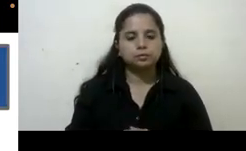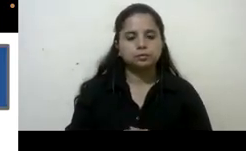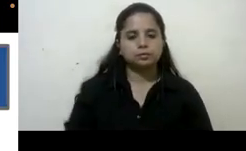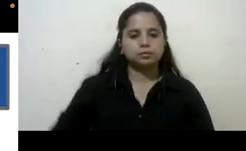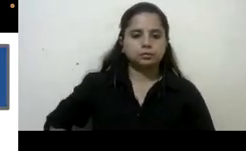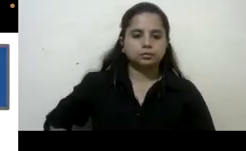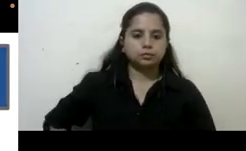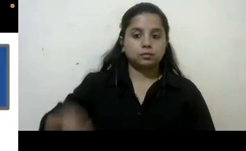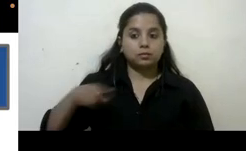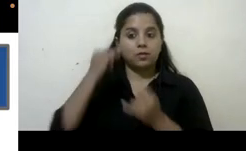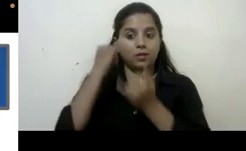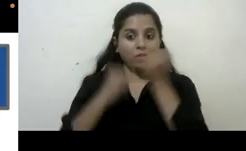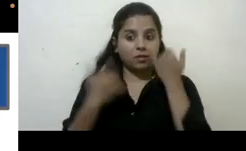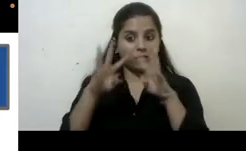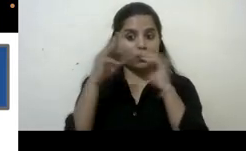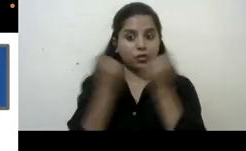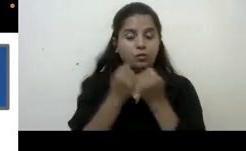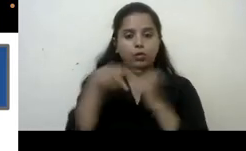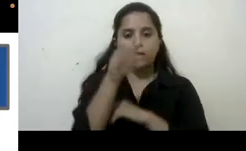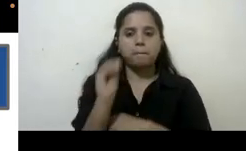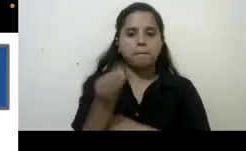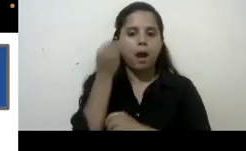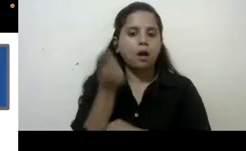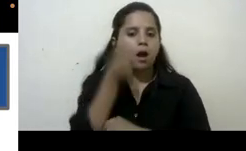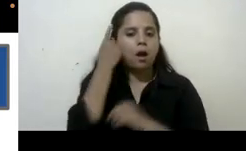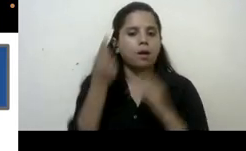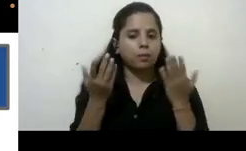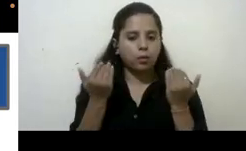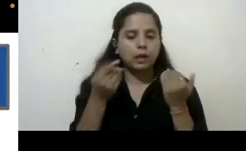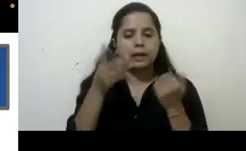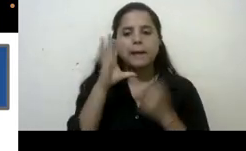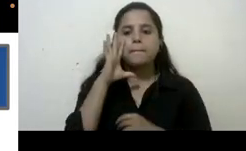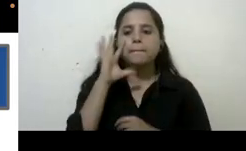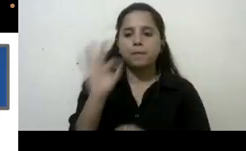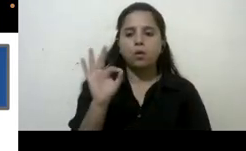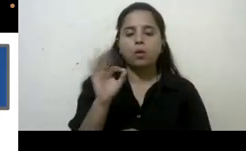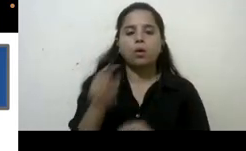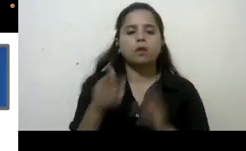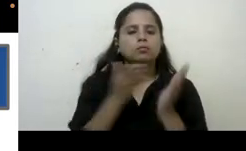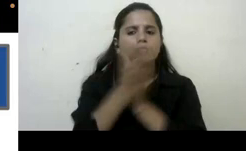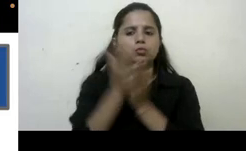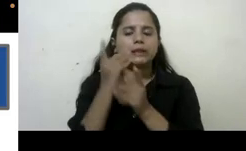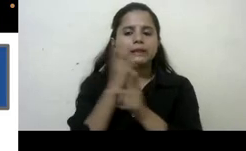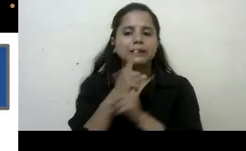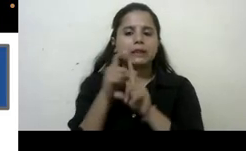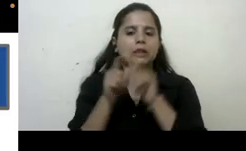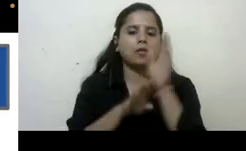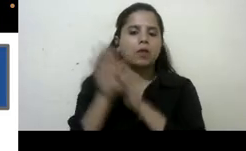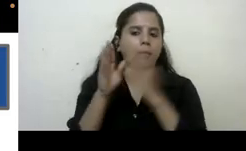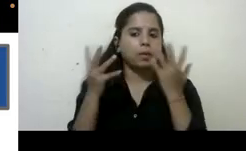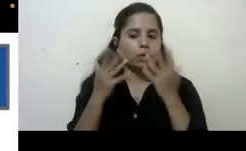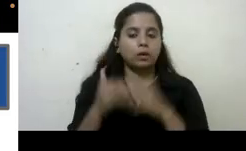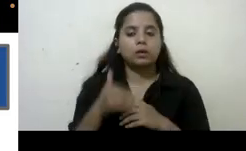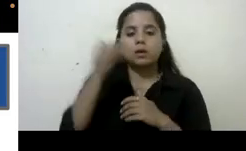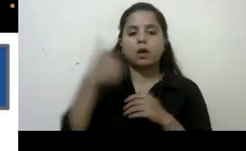By the end of the workshop, you will be better able to understand the importance and types of teacher development. Next, we will try